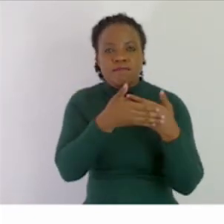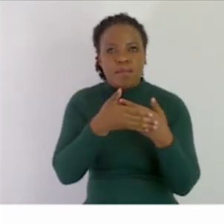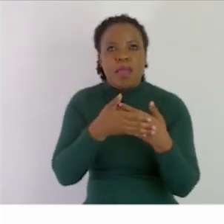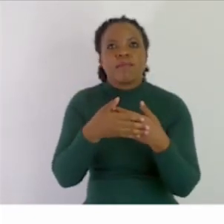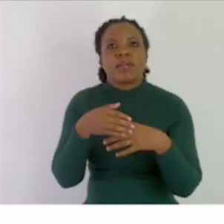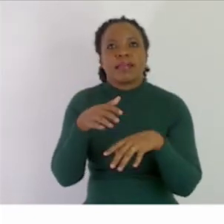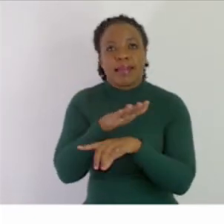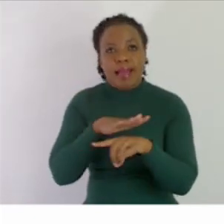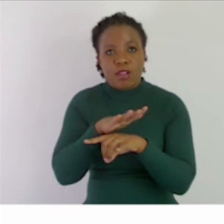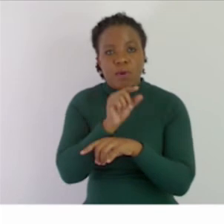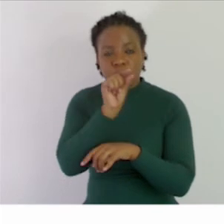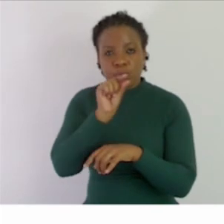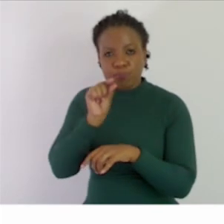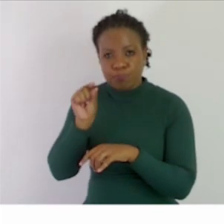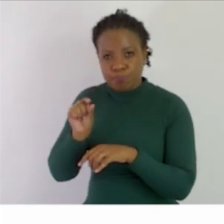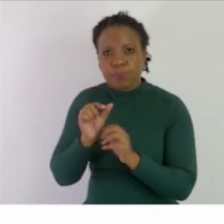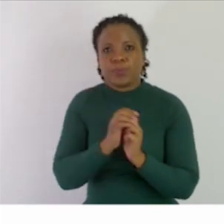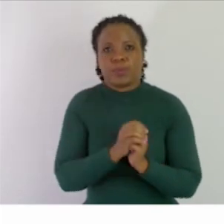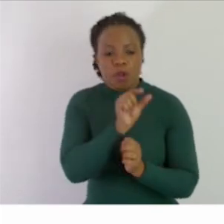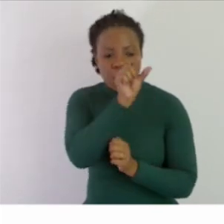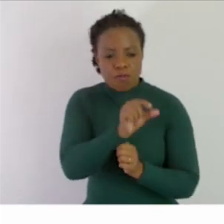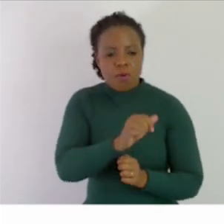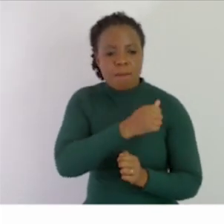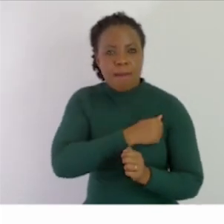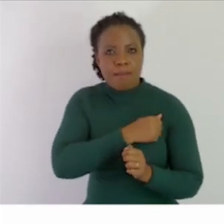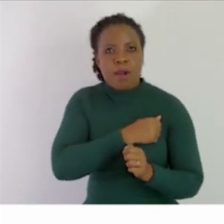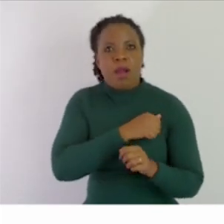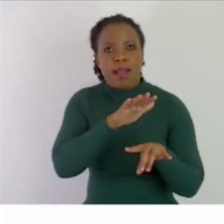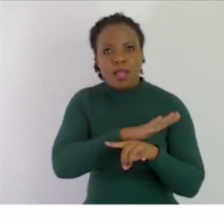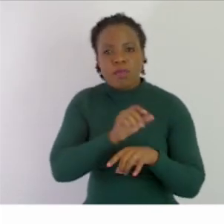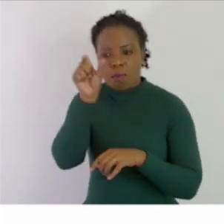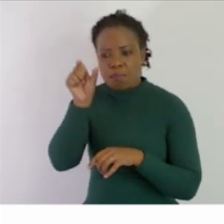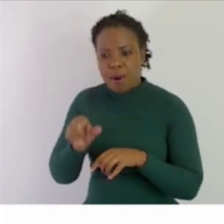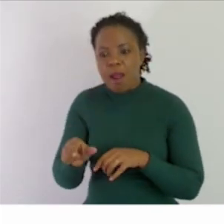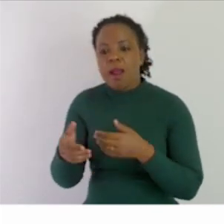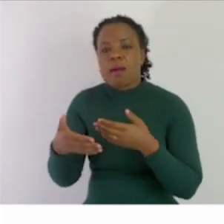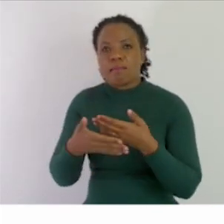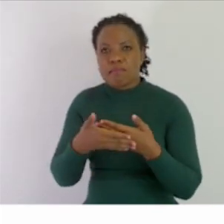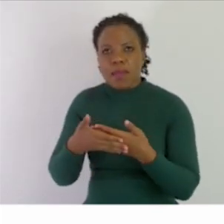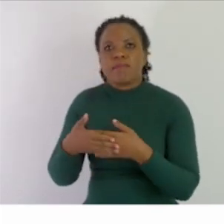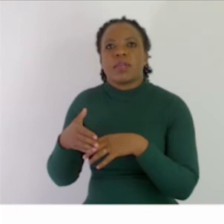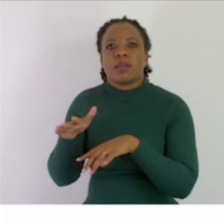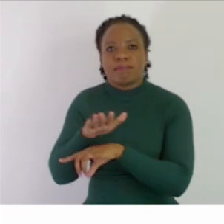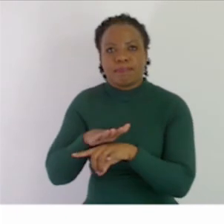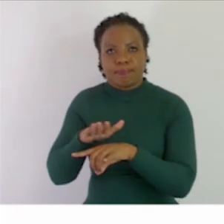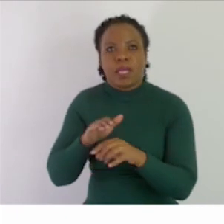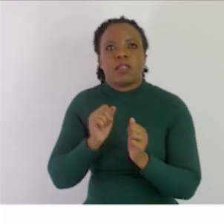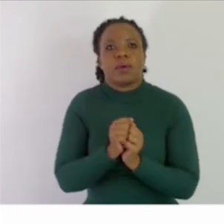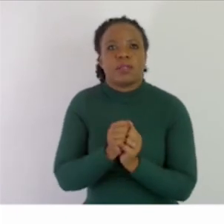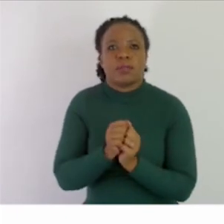correct baby animal. These are diminutives. The baby animal next to the mother